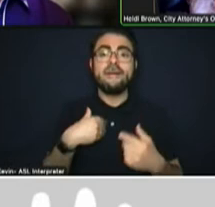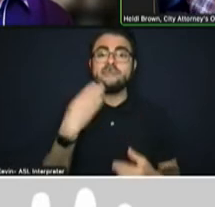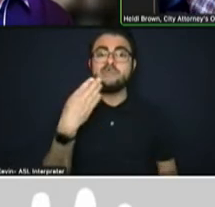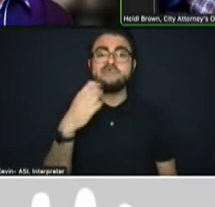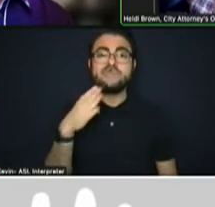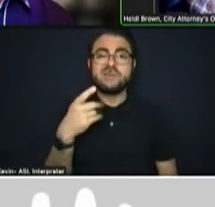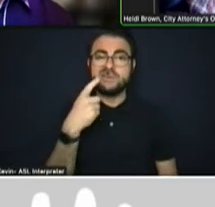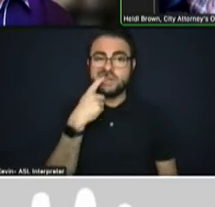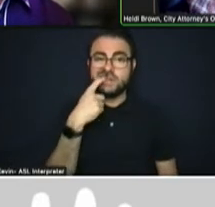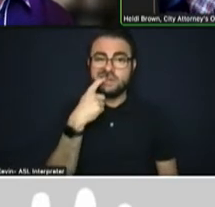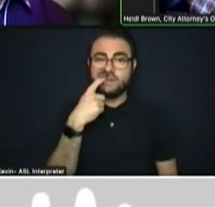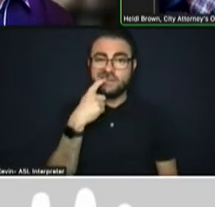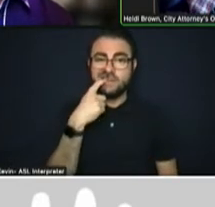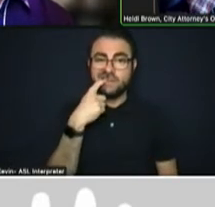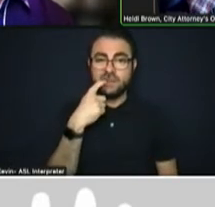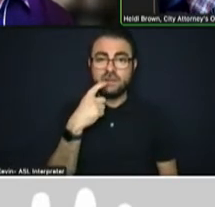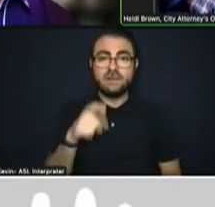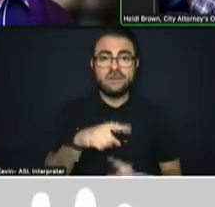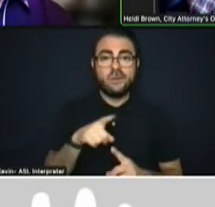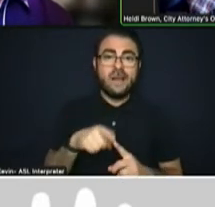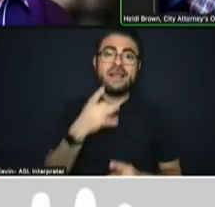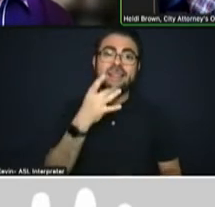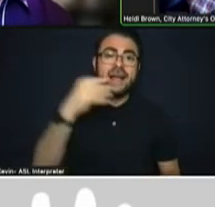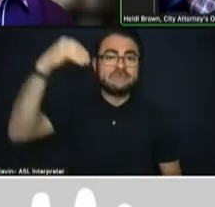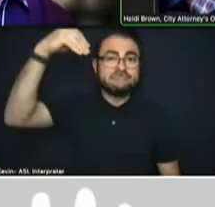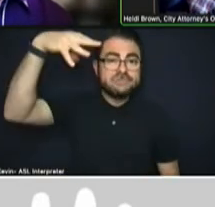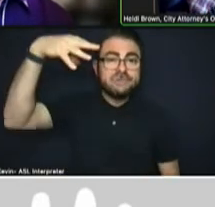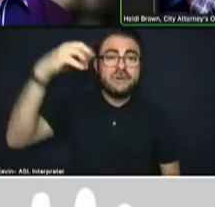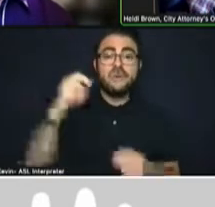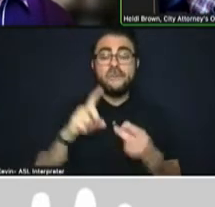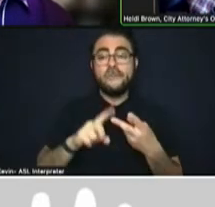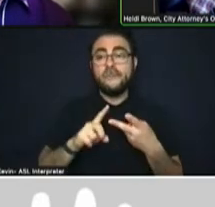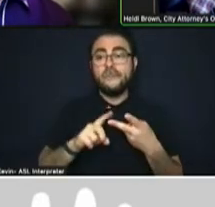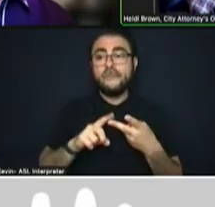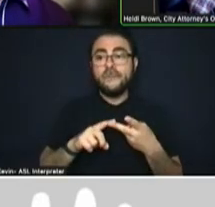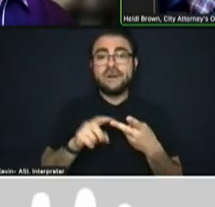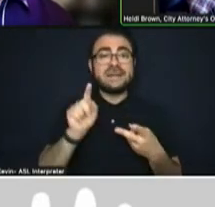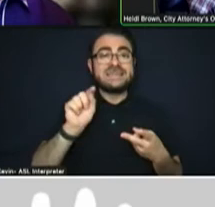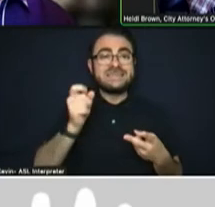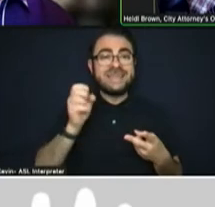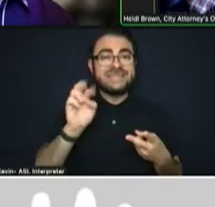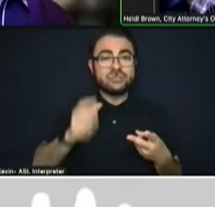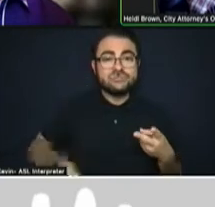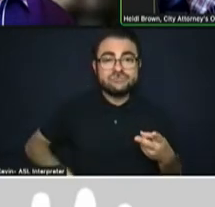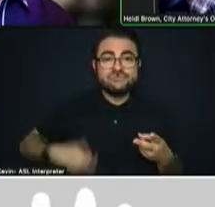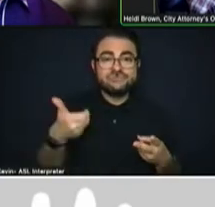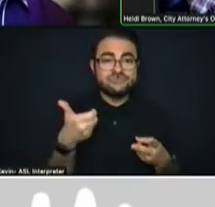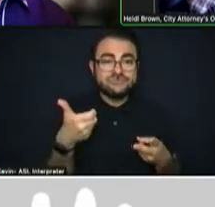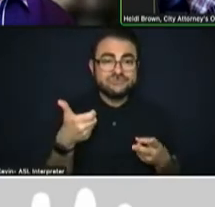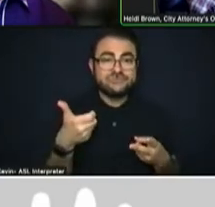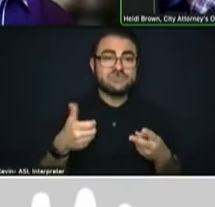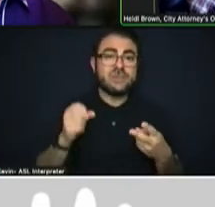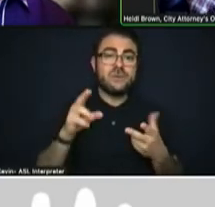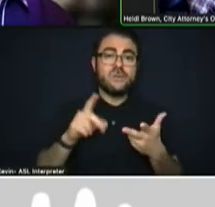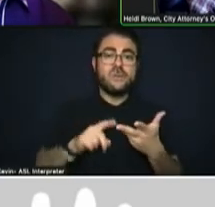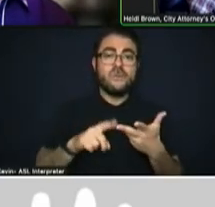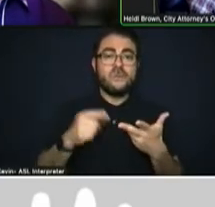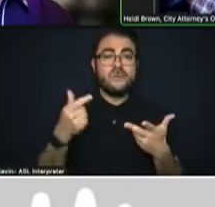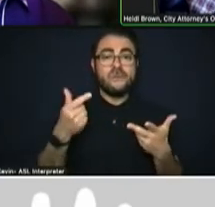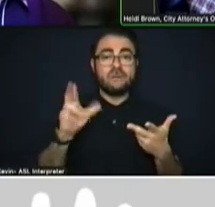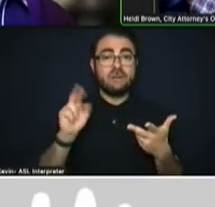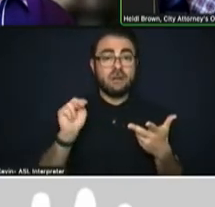trigger event occurs. So when the overhead lights are turned on, when somebody's pulling it out of the taser holster, or when